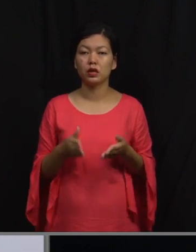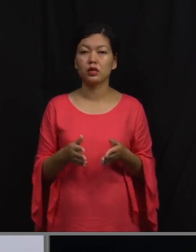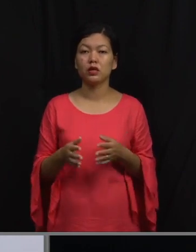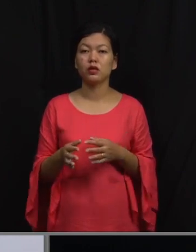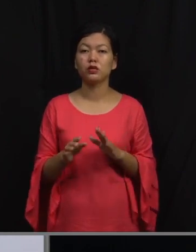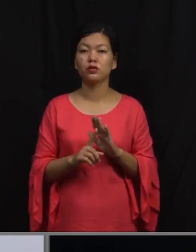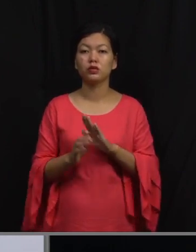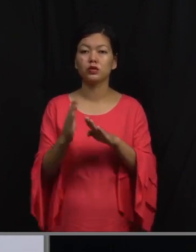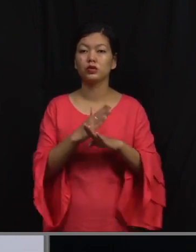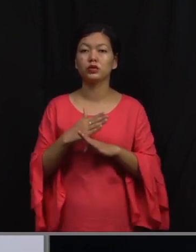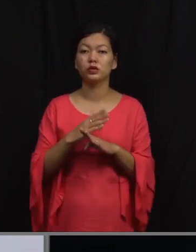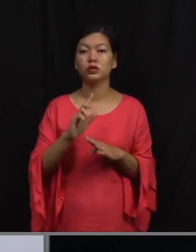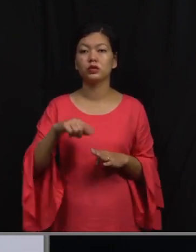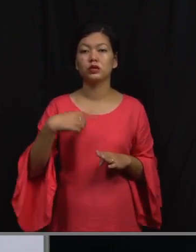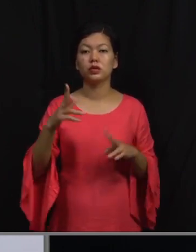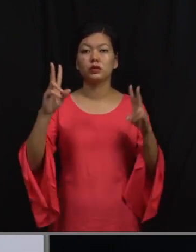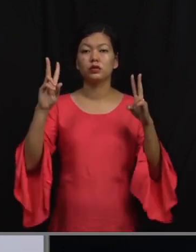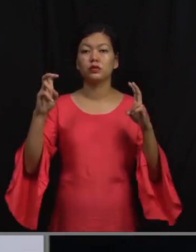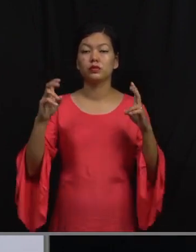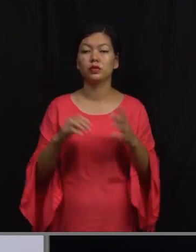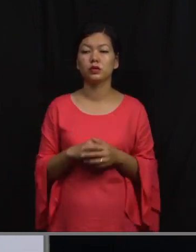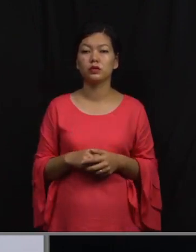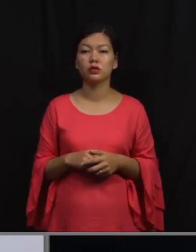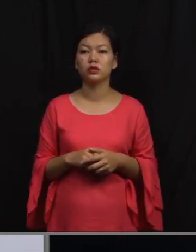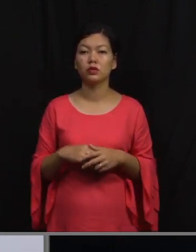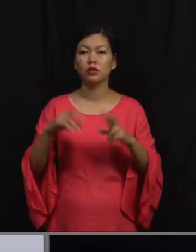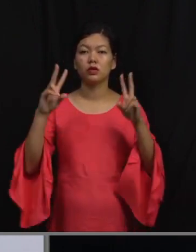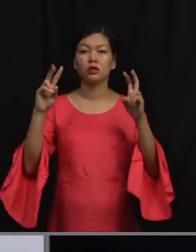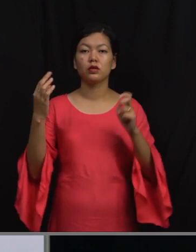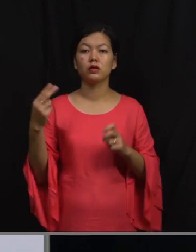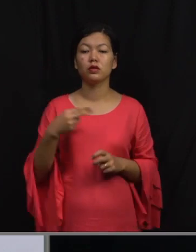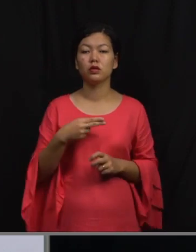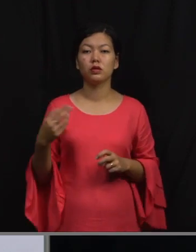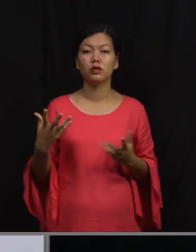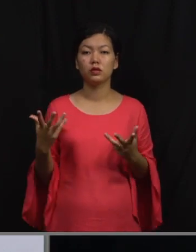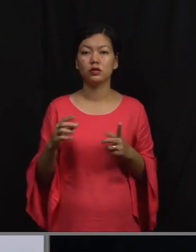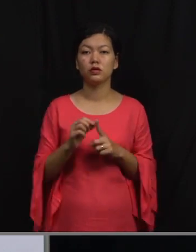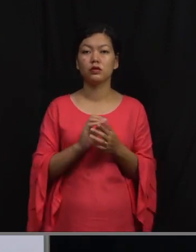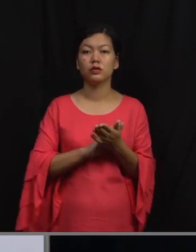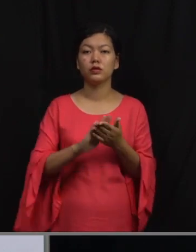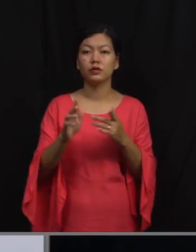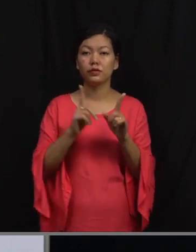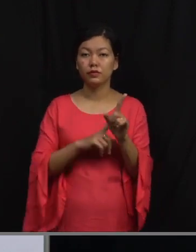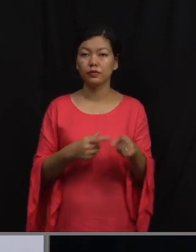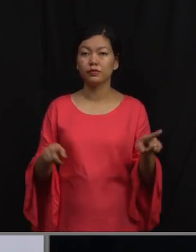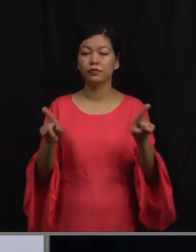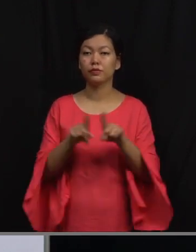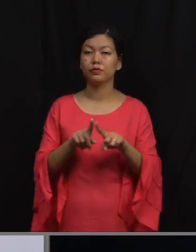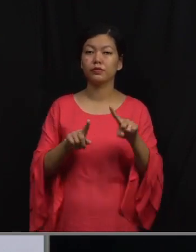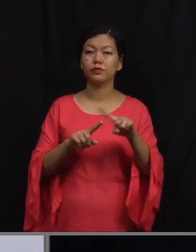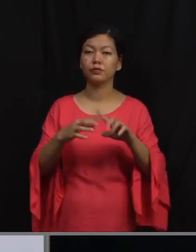other topic. So that is say physics and technology. That